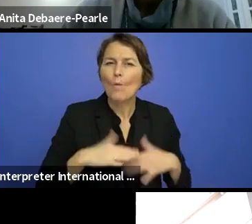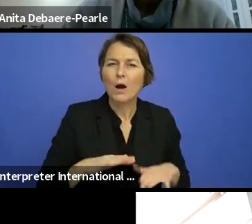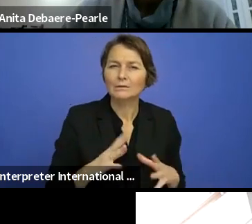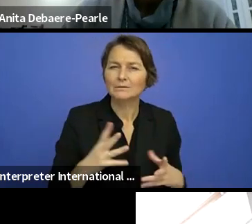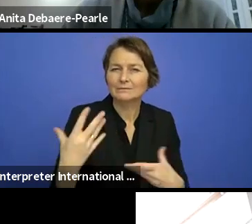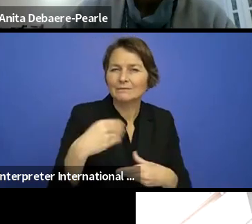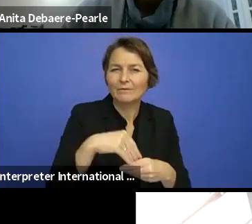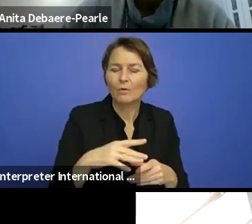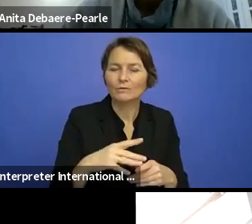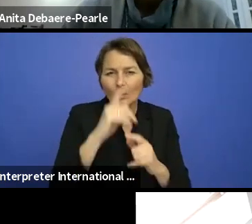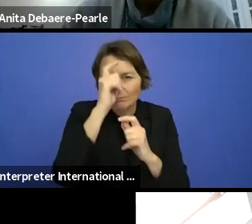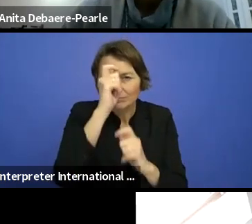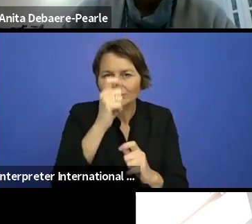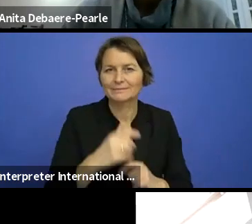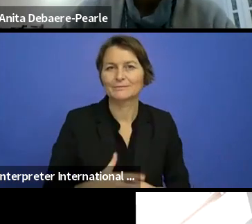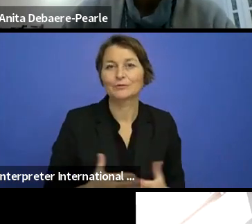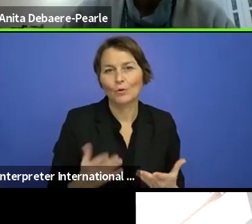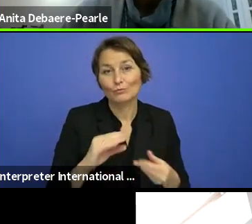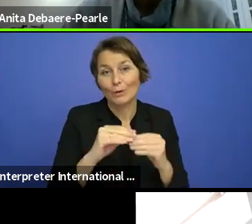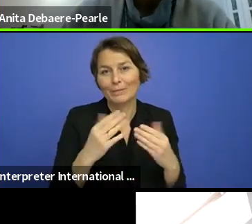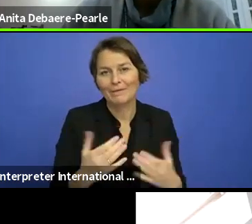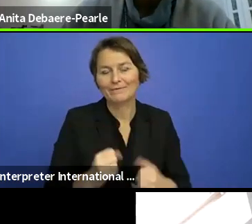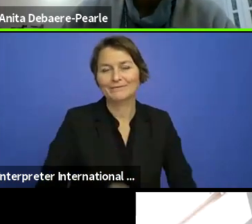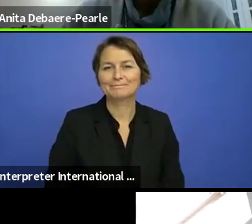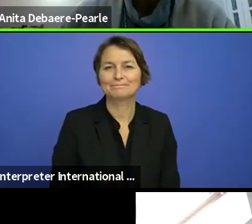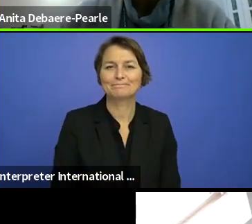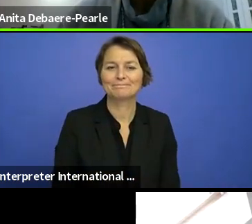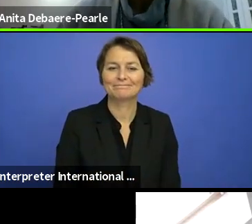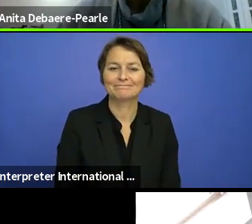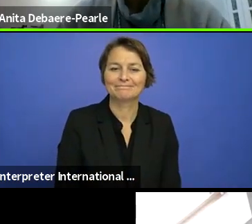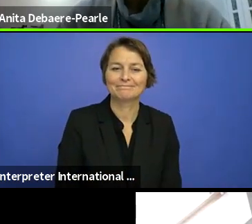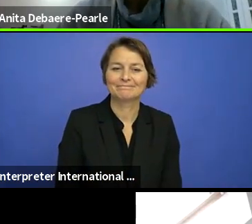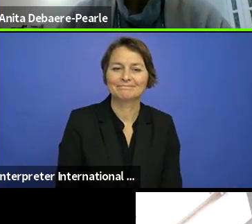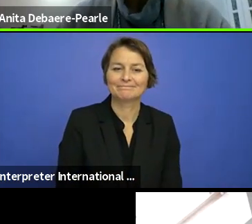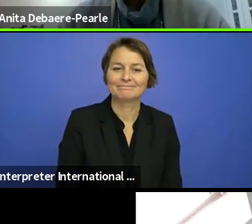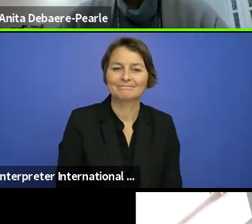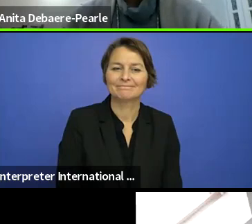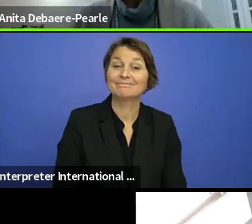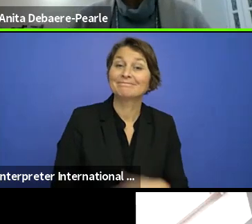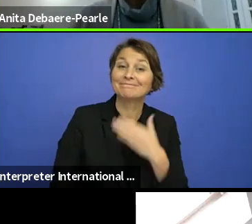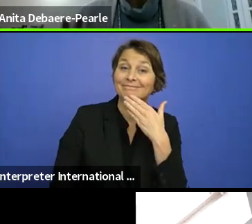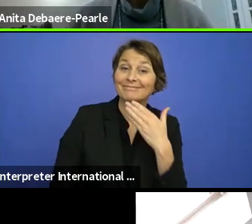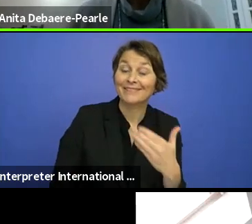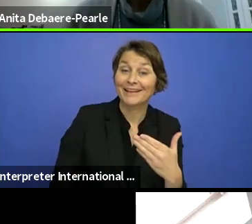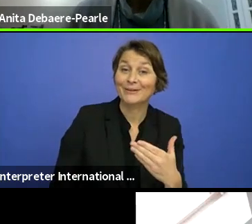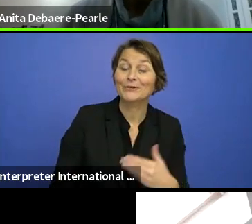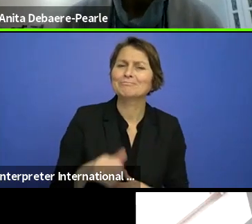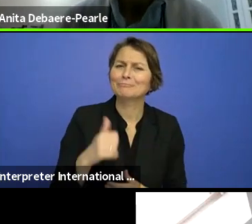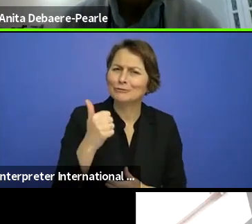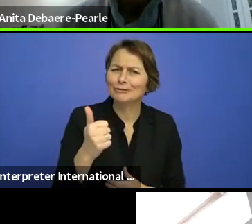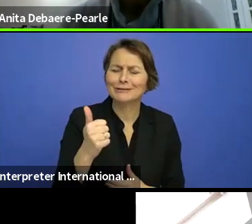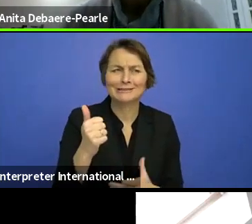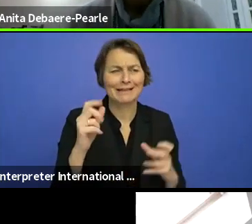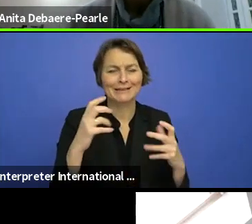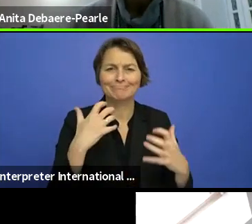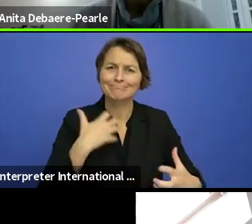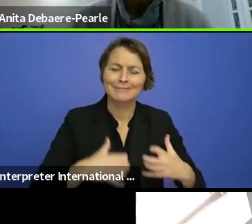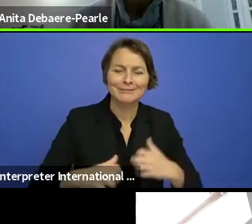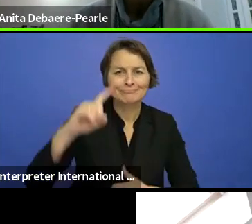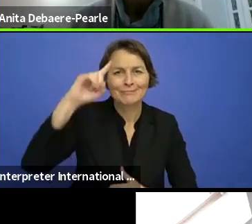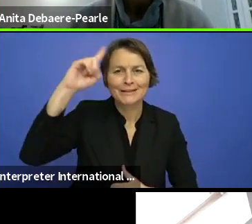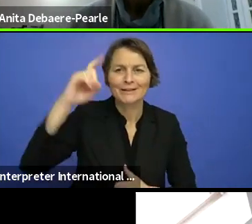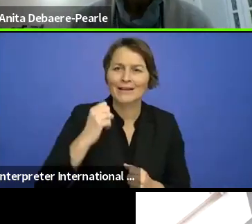the problem that we have. Thank you. Yeah, very interesting idea, and creating a safe haven actually for